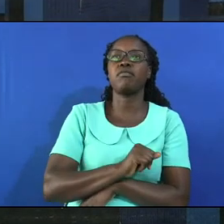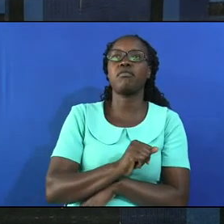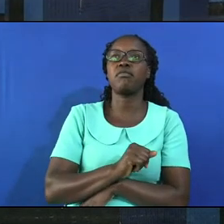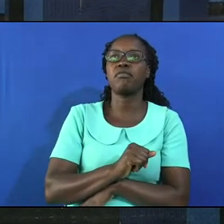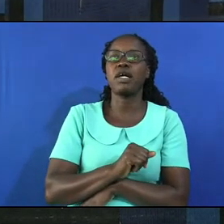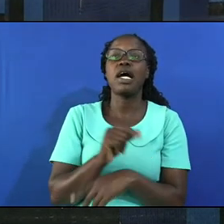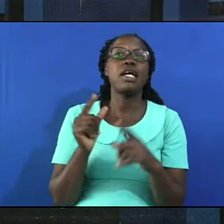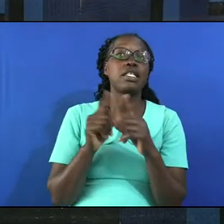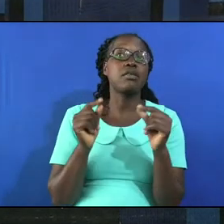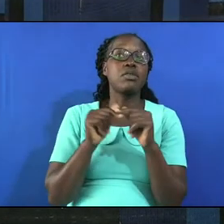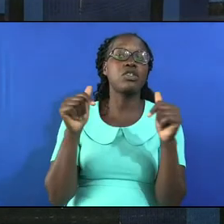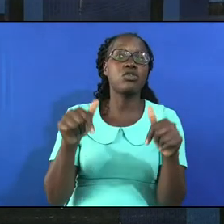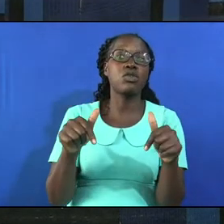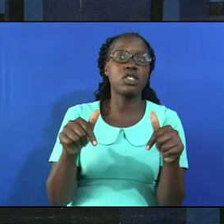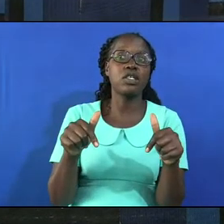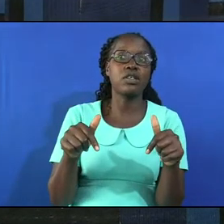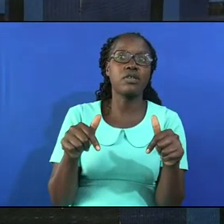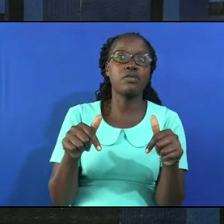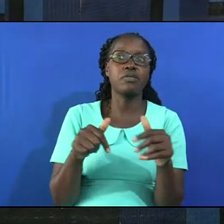What is the message today?